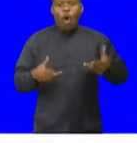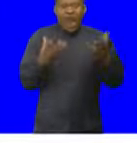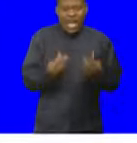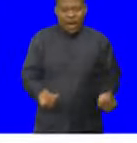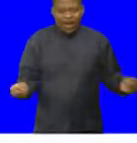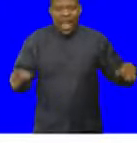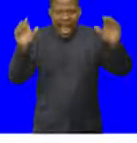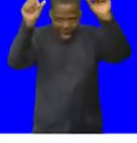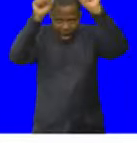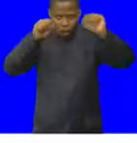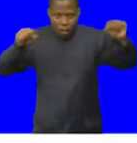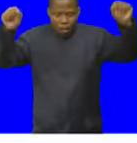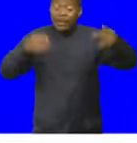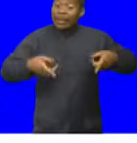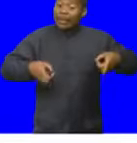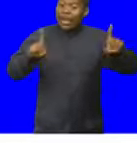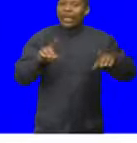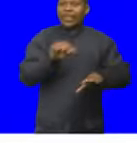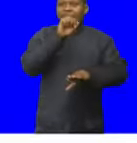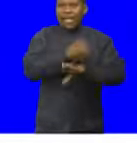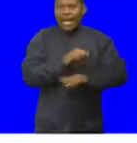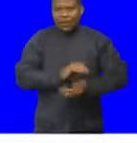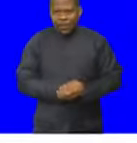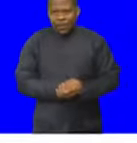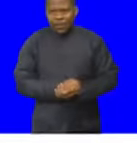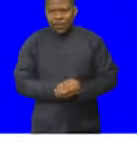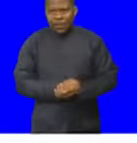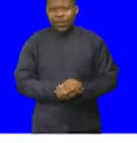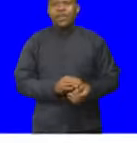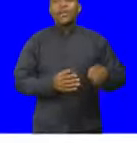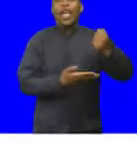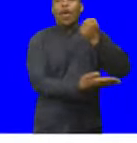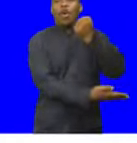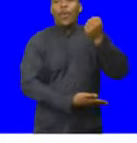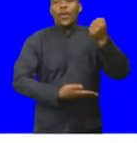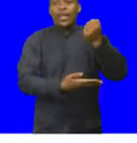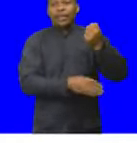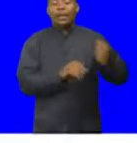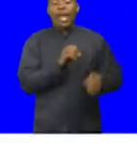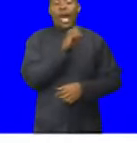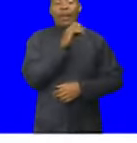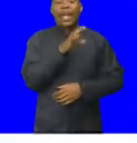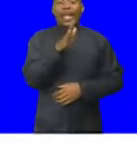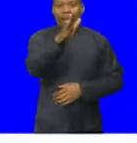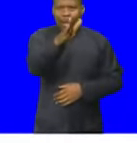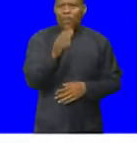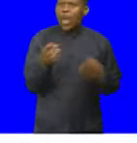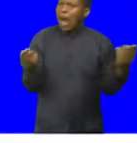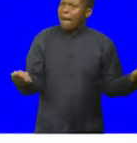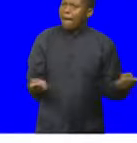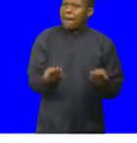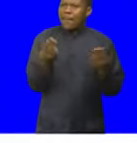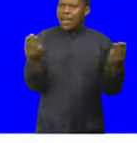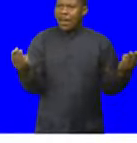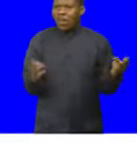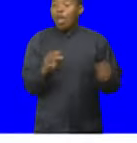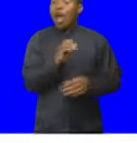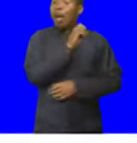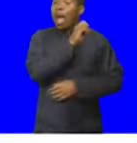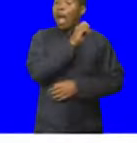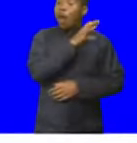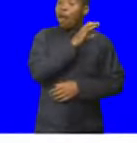Takhamiti tenzawo yakumathetha ngaphansi kwemphakathi wakalanga setivakalise khathateka kwato ngetingwenya leseqale kubonakala